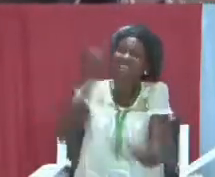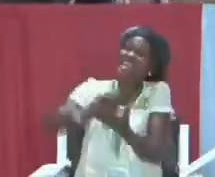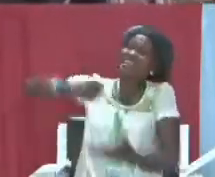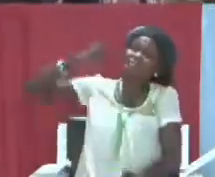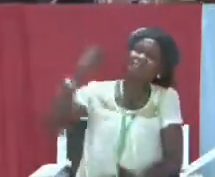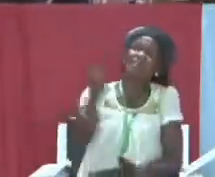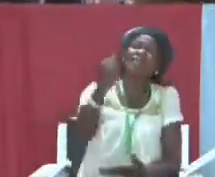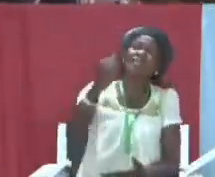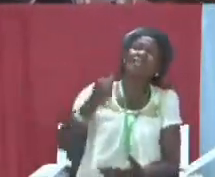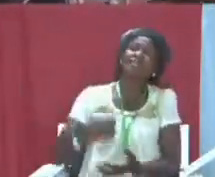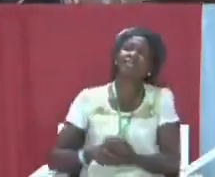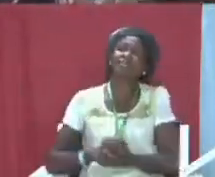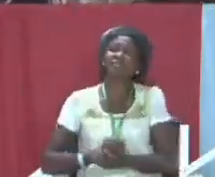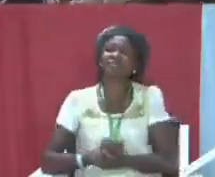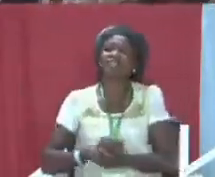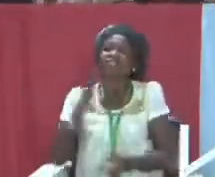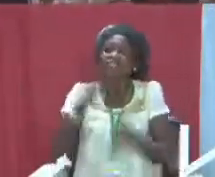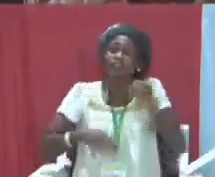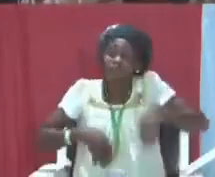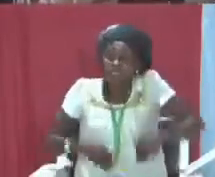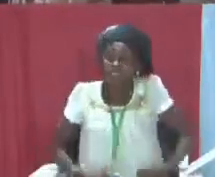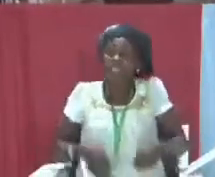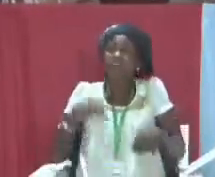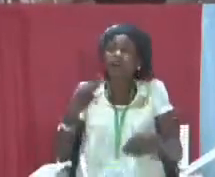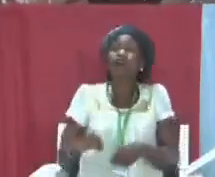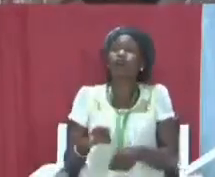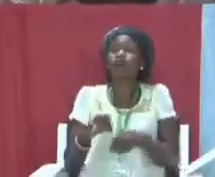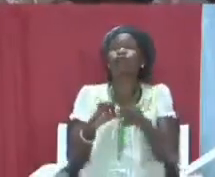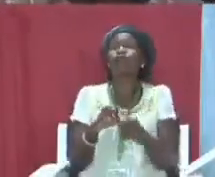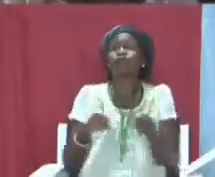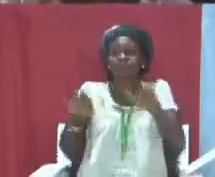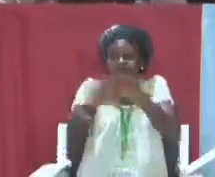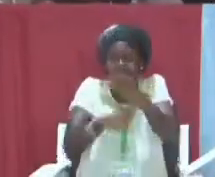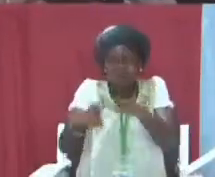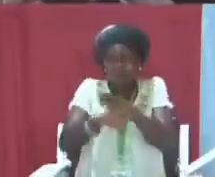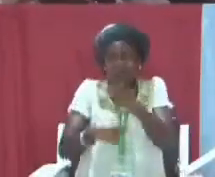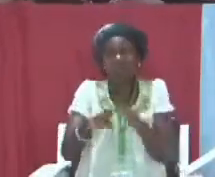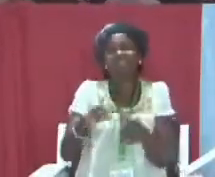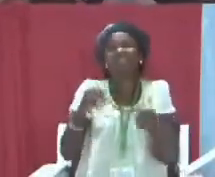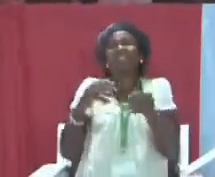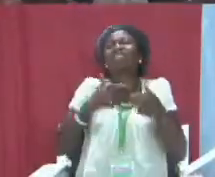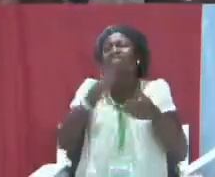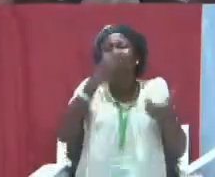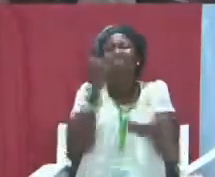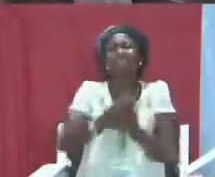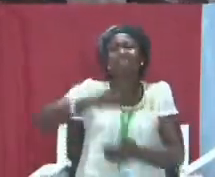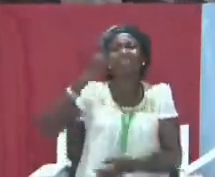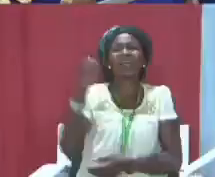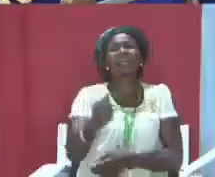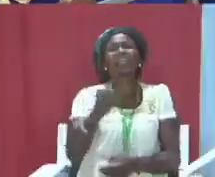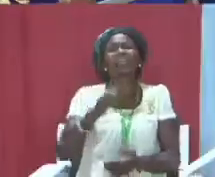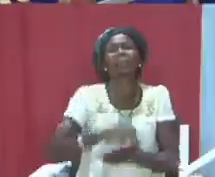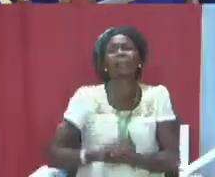clear. If you are tired of being trampled under, say it loud and clear.